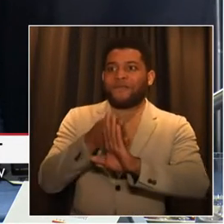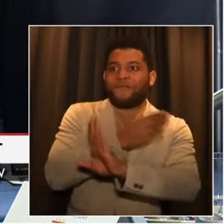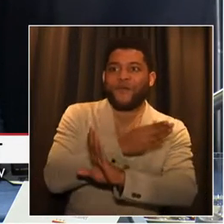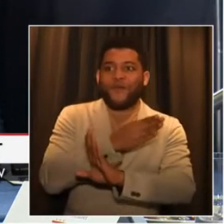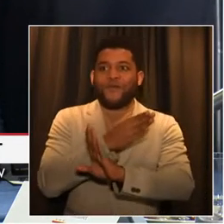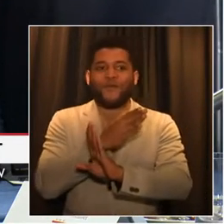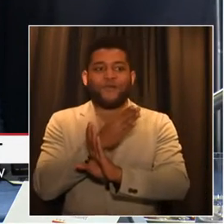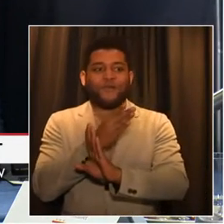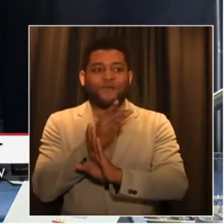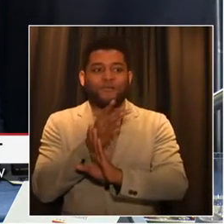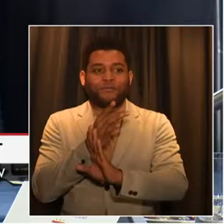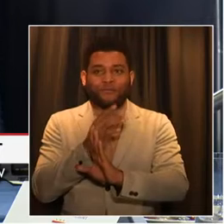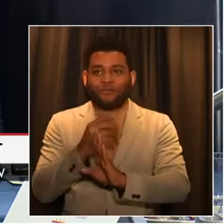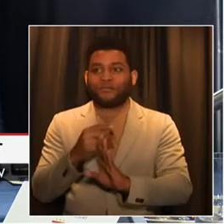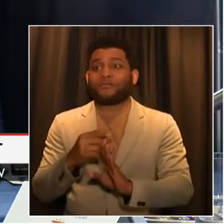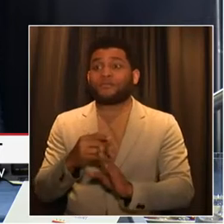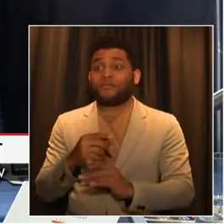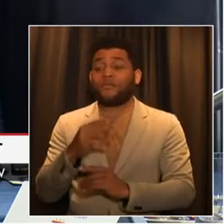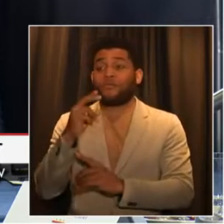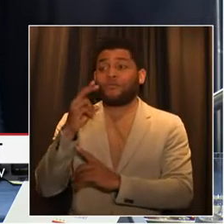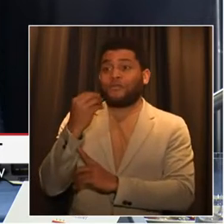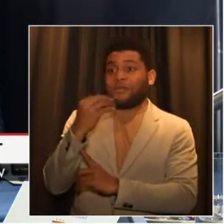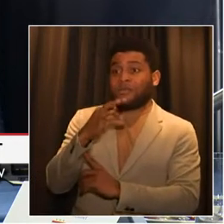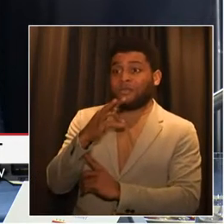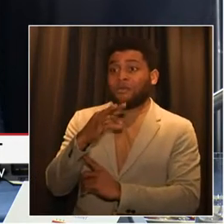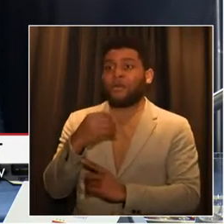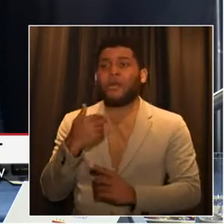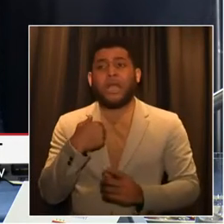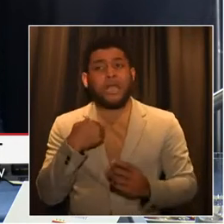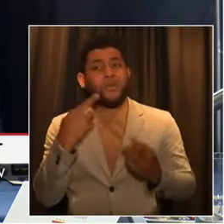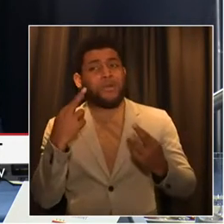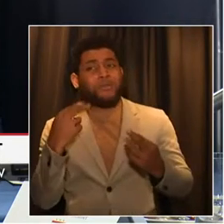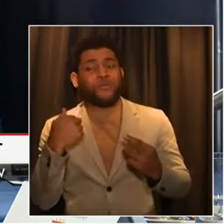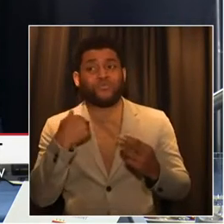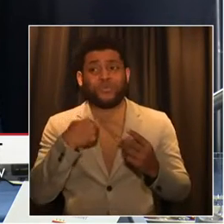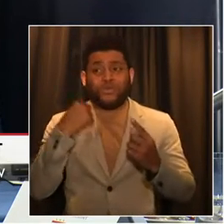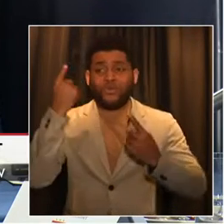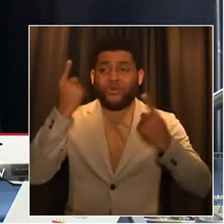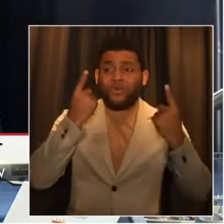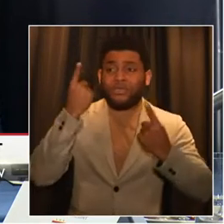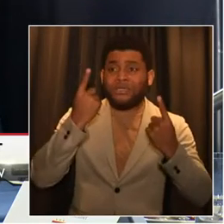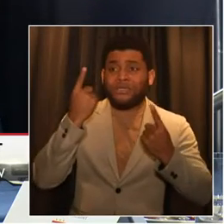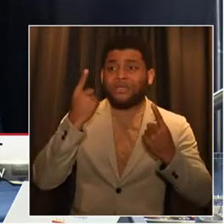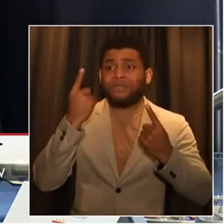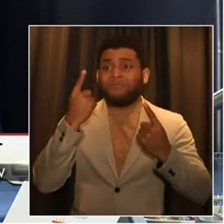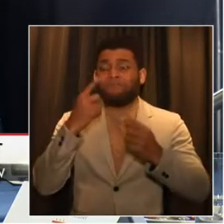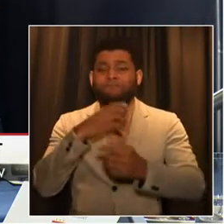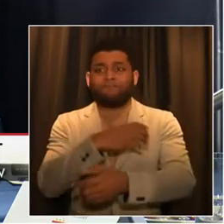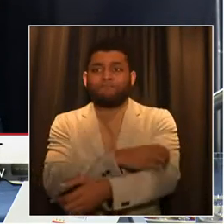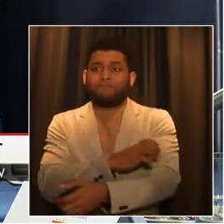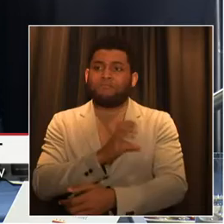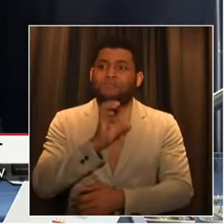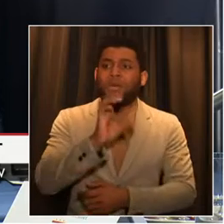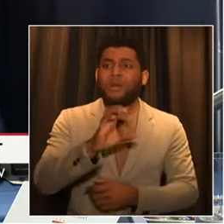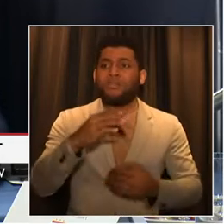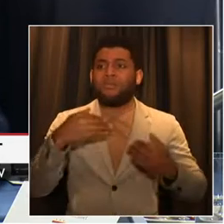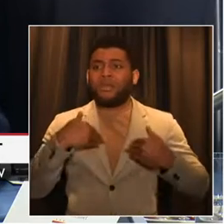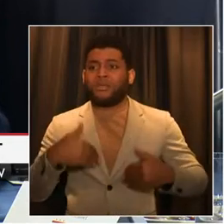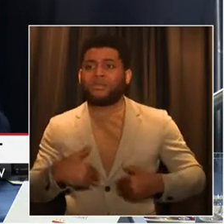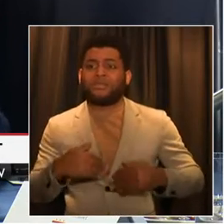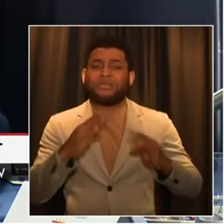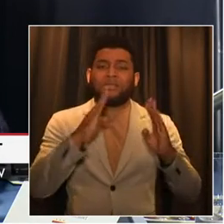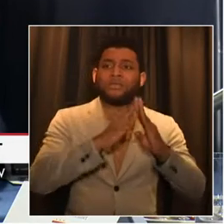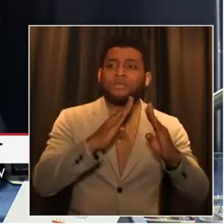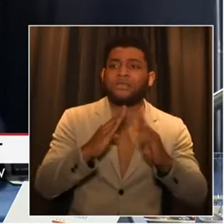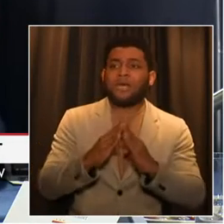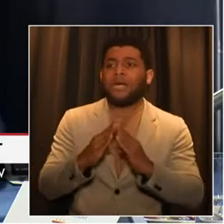we will consider creating and empowering a body like a local downtown redevelopment corporation